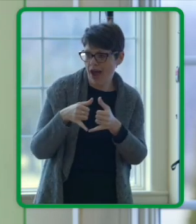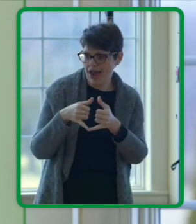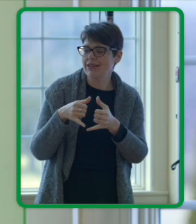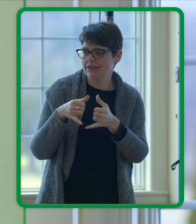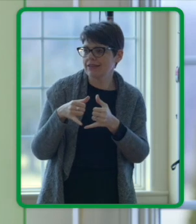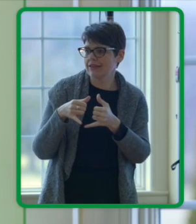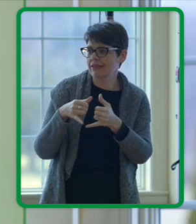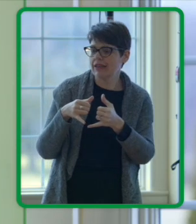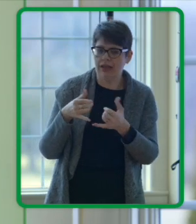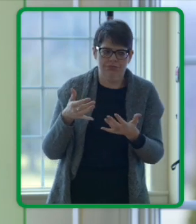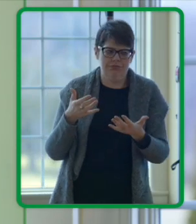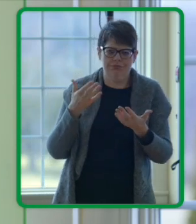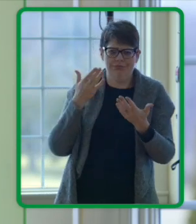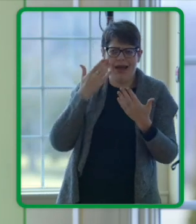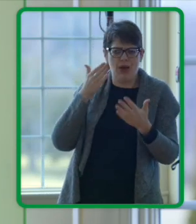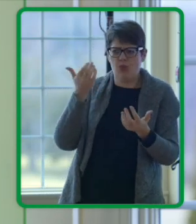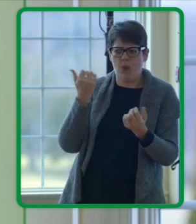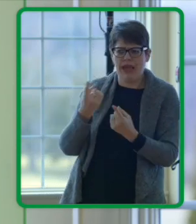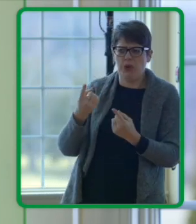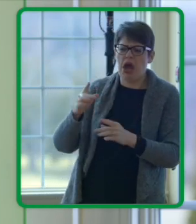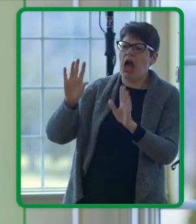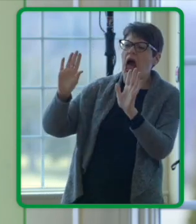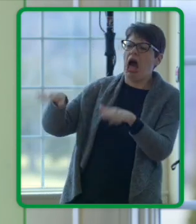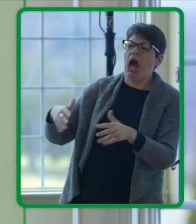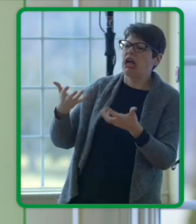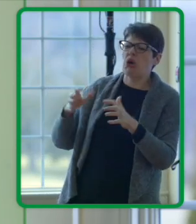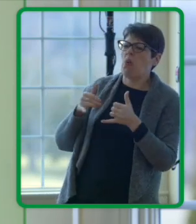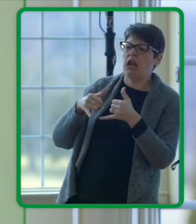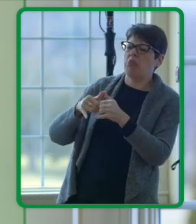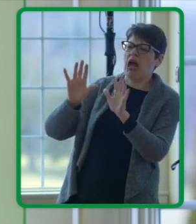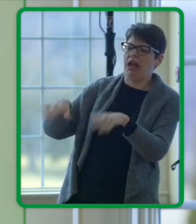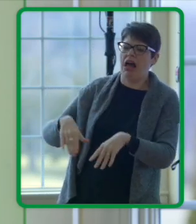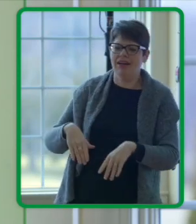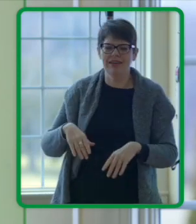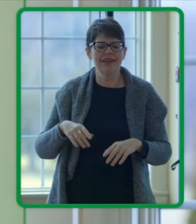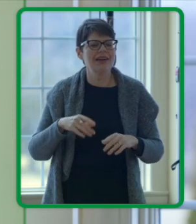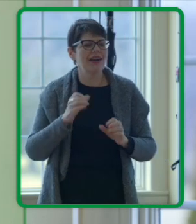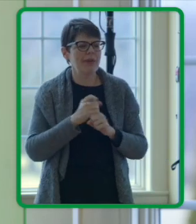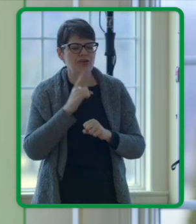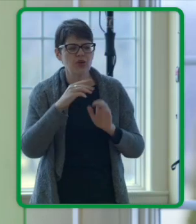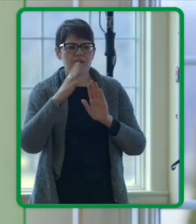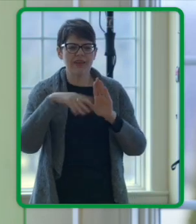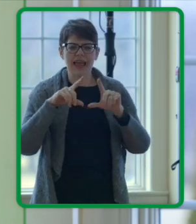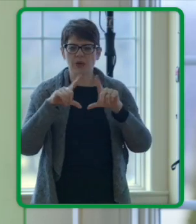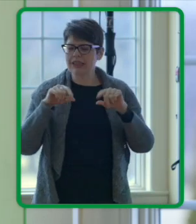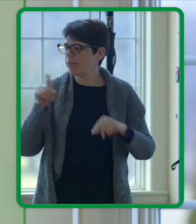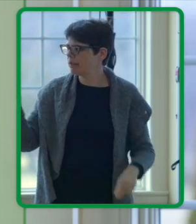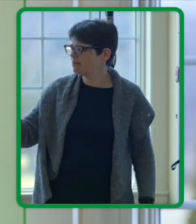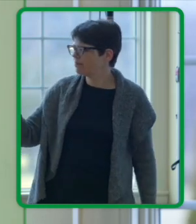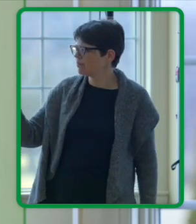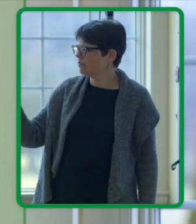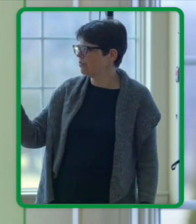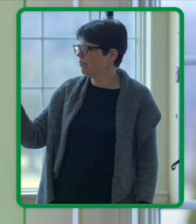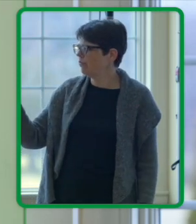don't know anybody who wouldn't like to win a door prize, please make sure you have completed one of these.